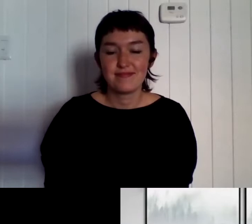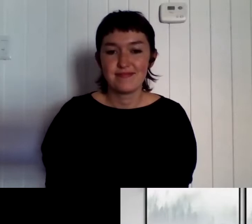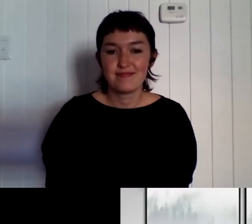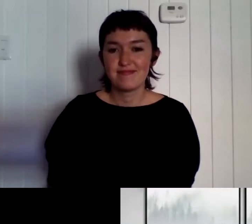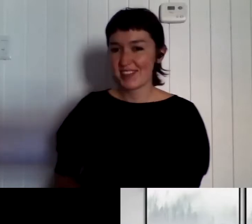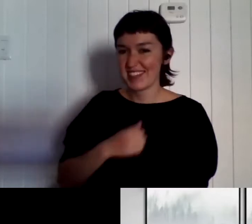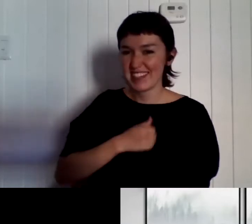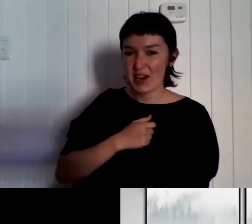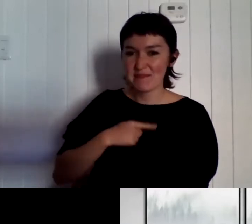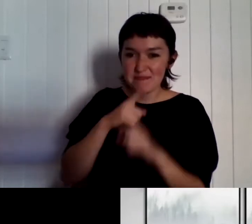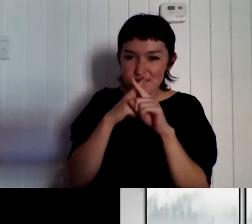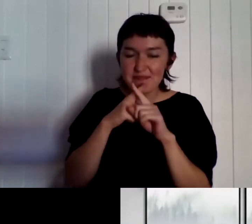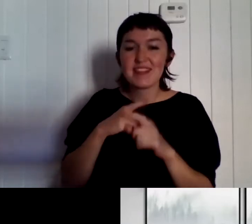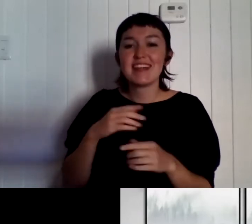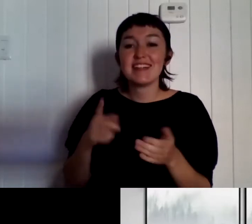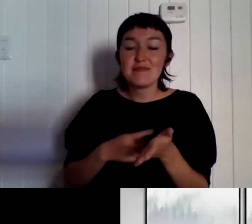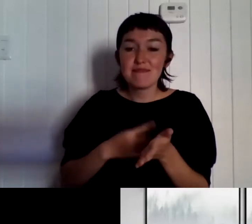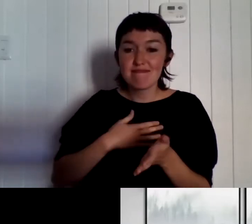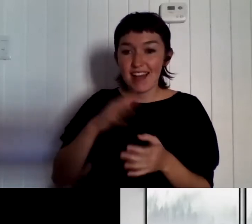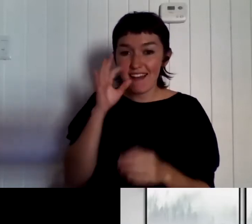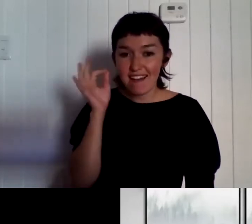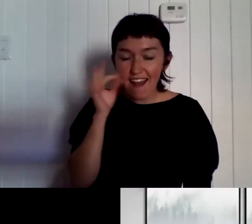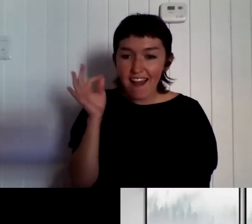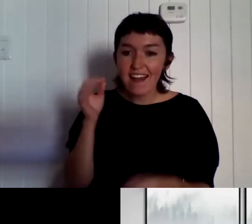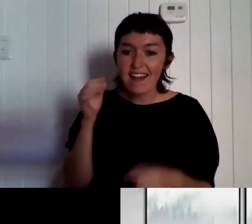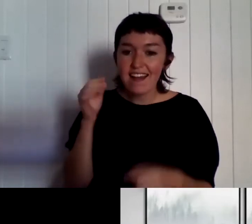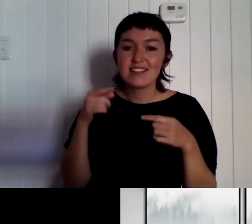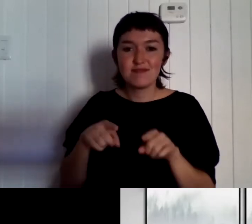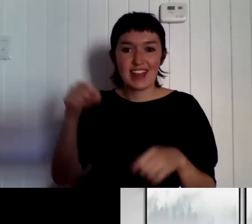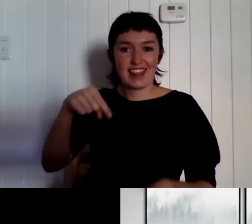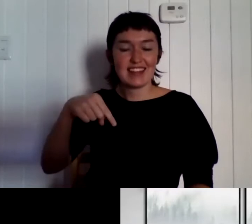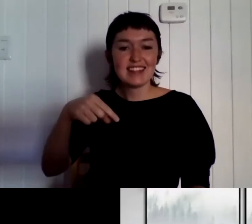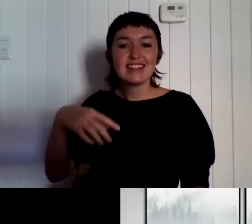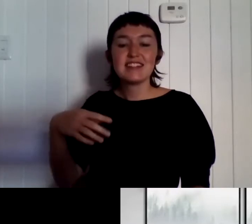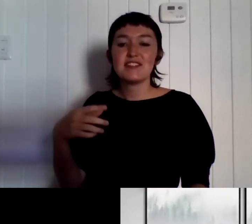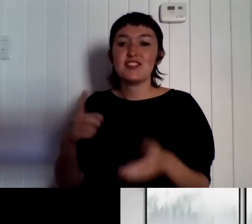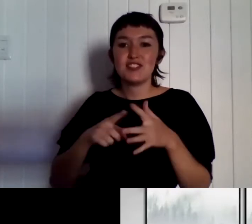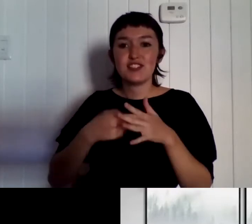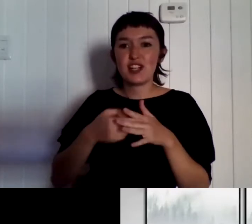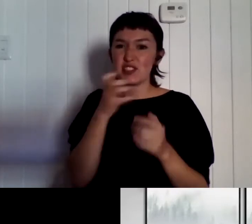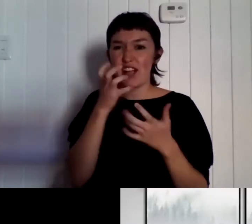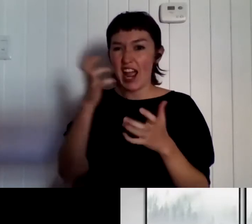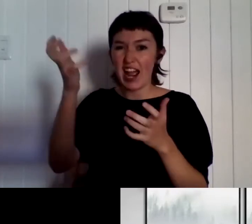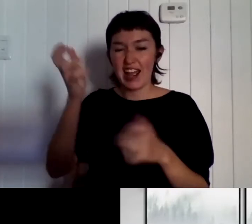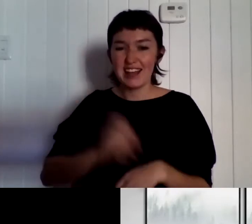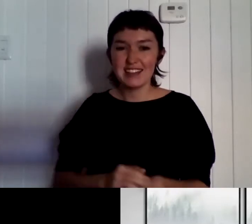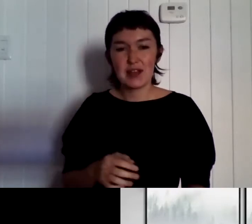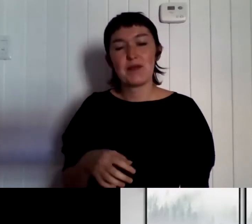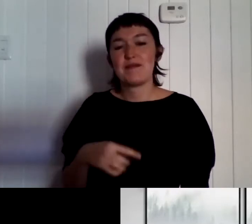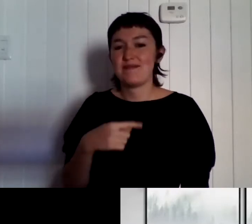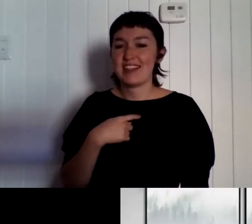Sorry, muted. My cat sometimes while these are going on just starts screaming. So I have to make sure to mute myself so you don't all hear my cat